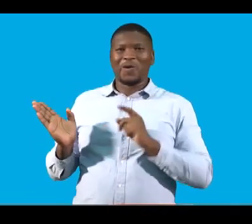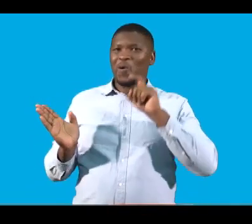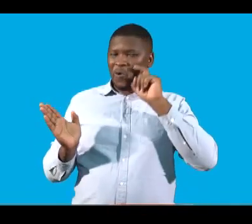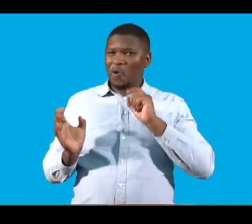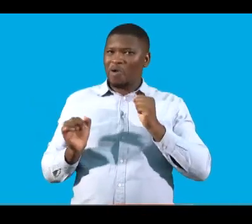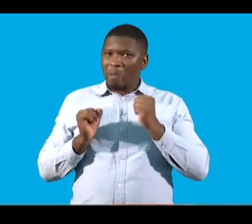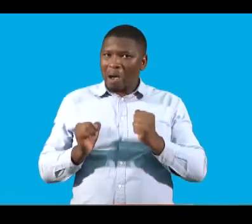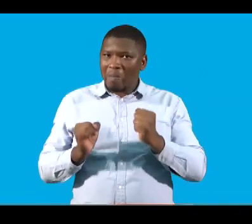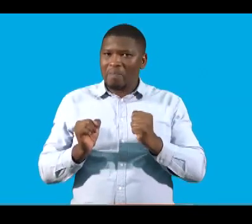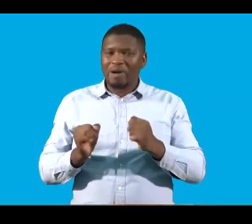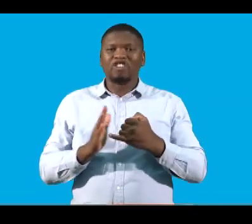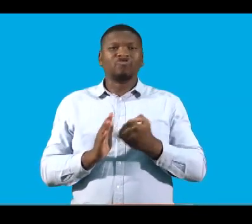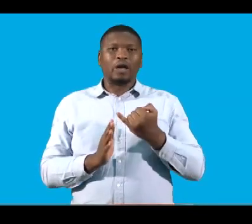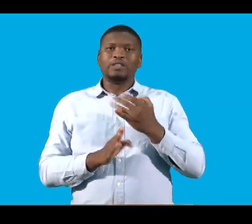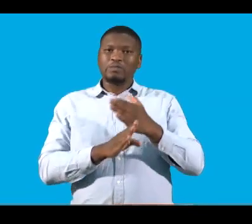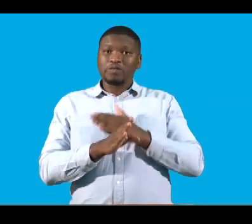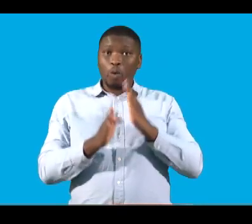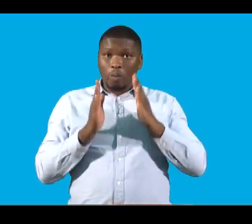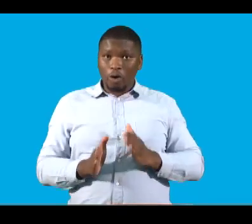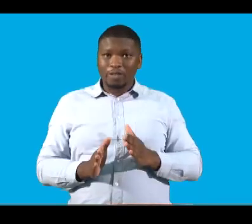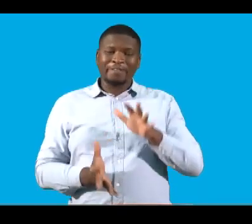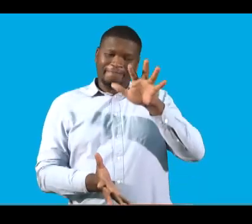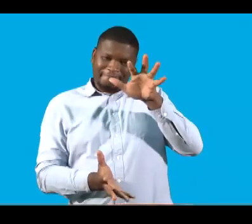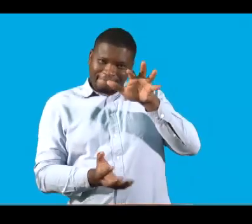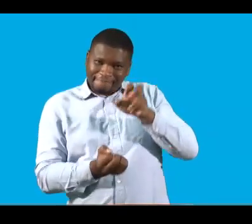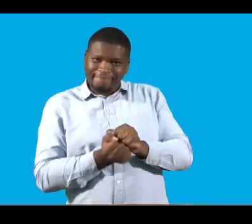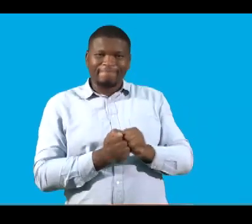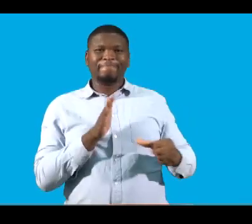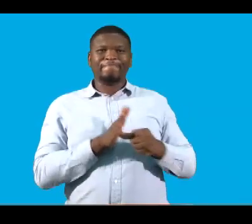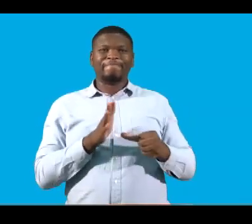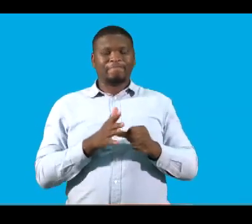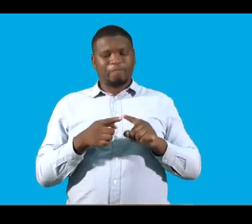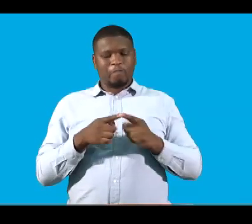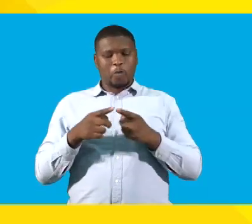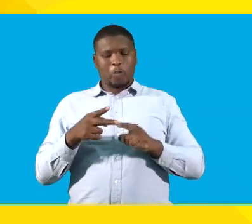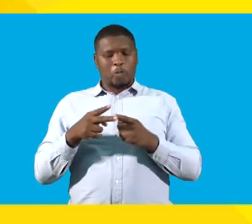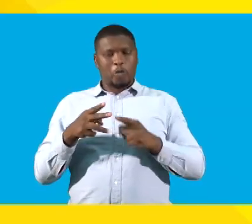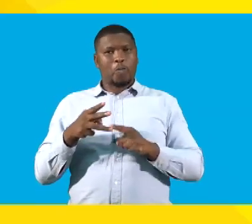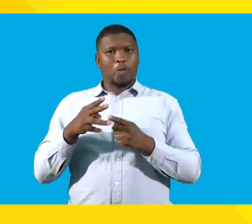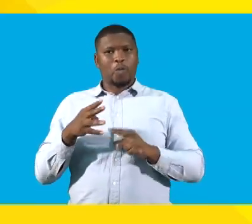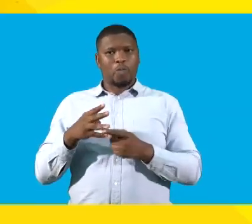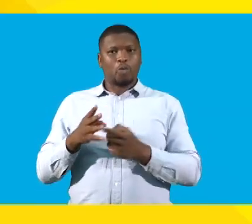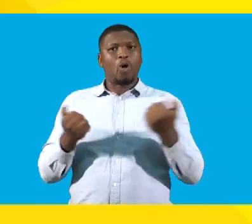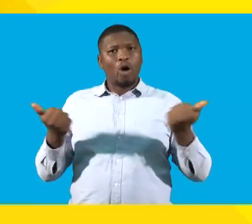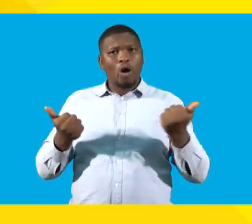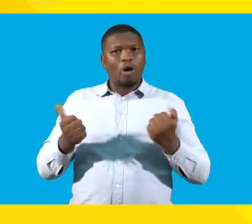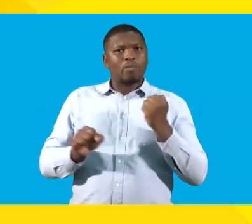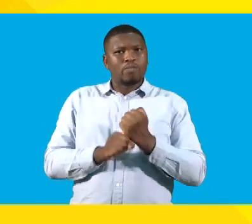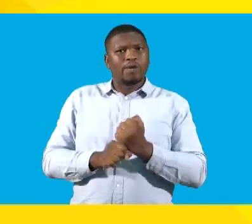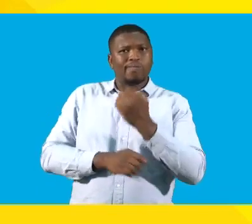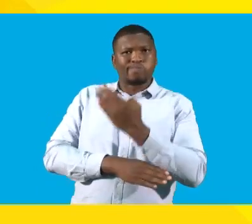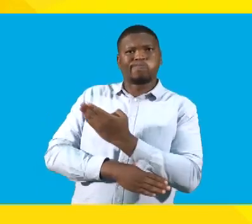new facts or any new information. I'm simply going to summarize the key elements of